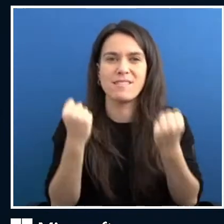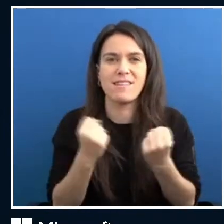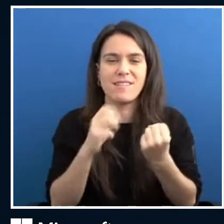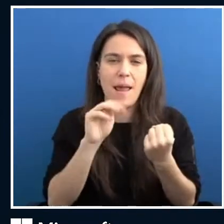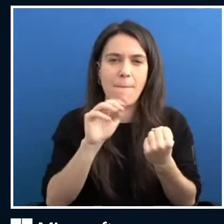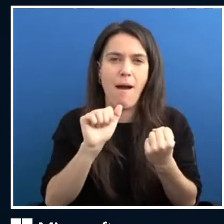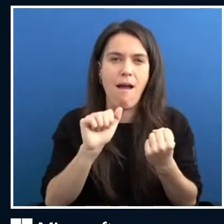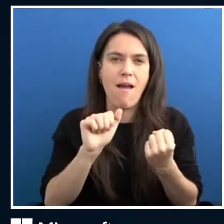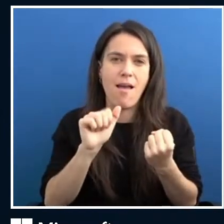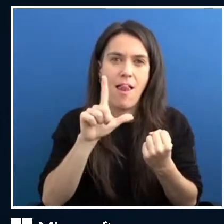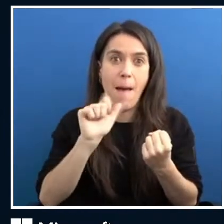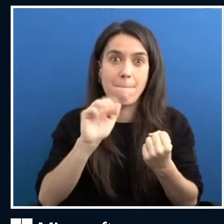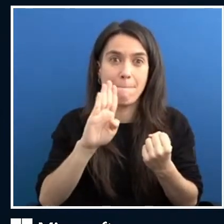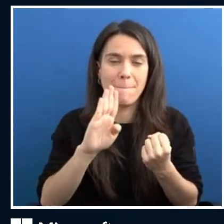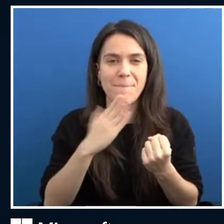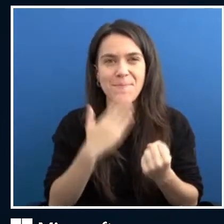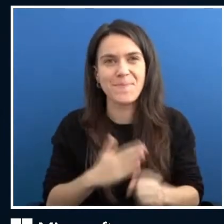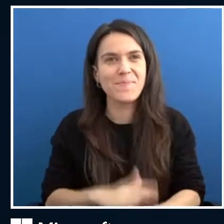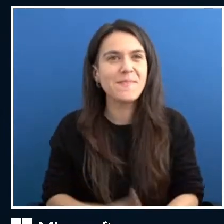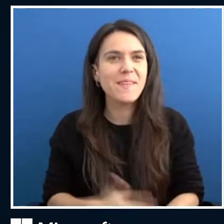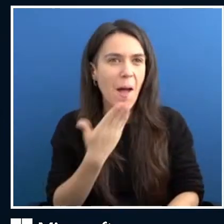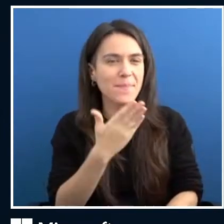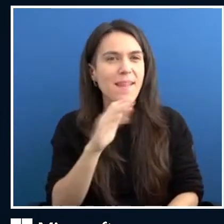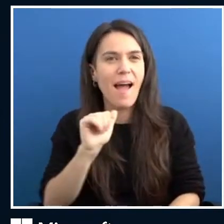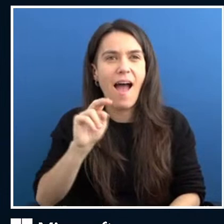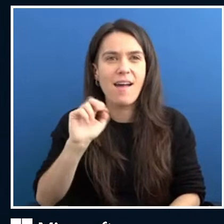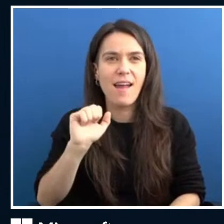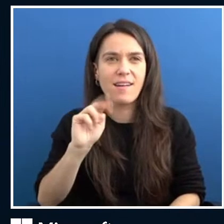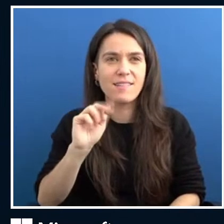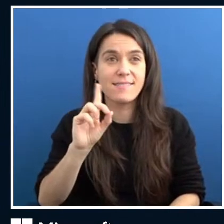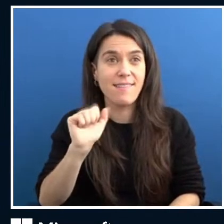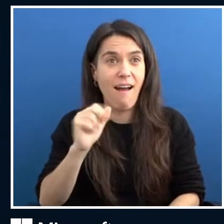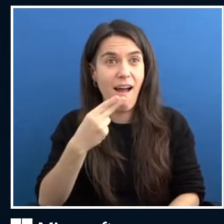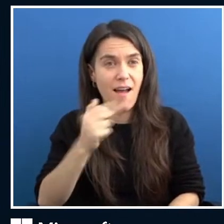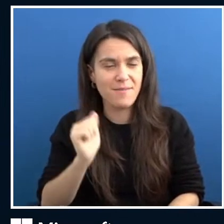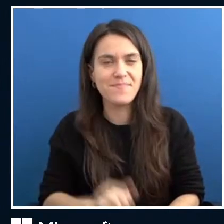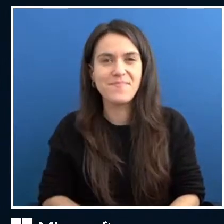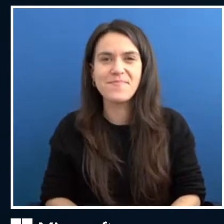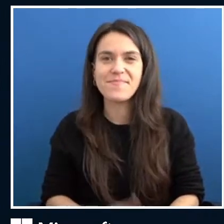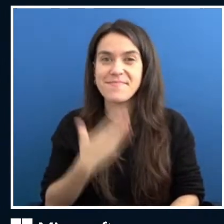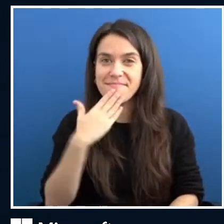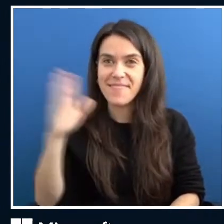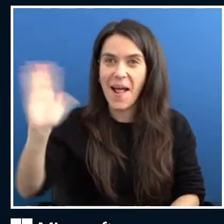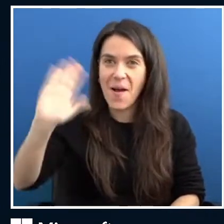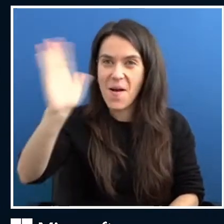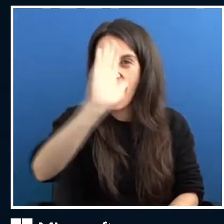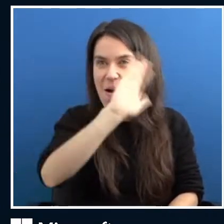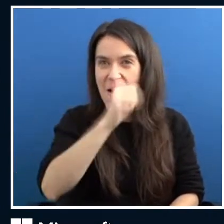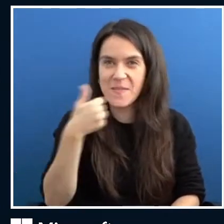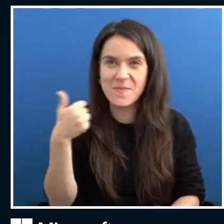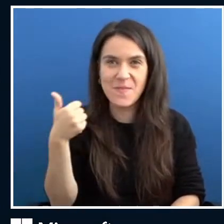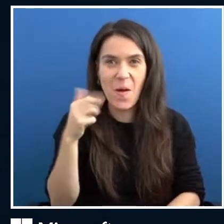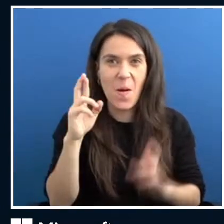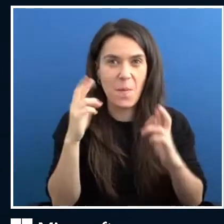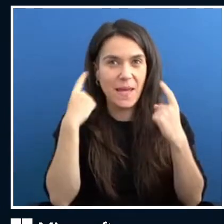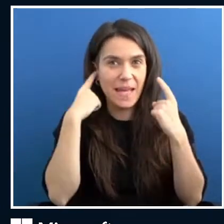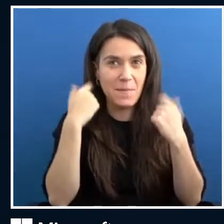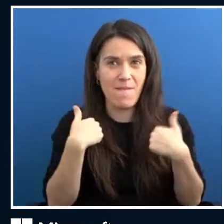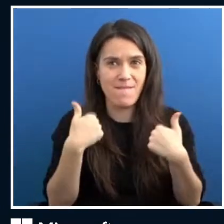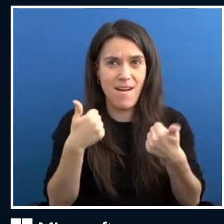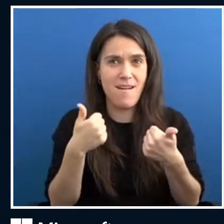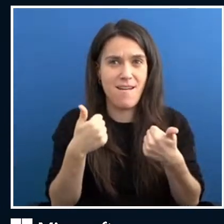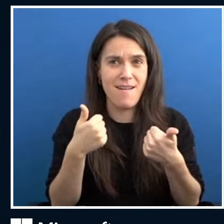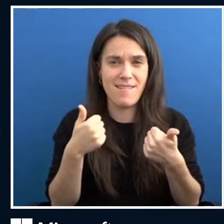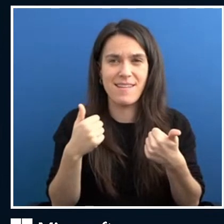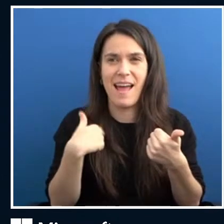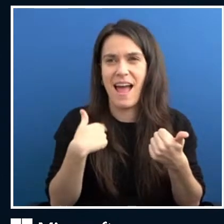Excellent. Thank you, Noah. And Ananda. Hello, everyone. Get to see everybody virtually. I hope you can all hear me fine. I'm a principal teaching